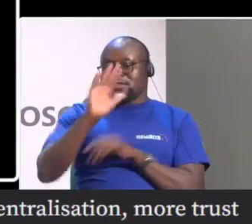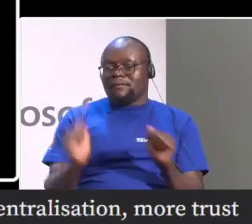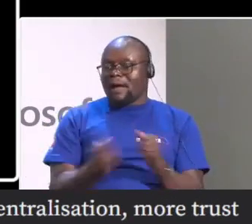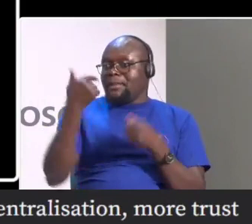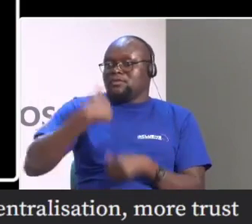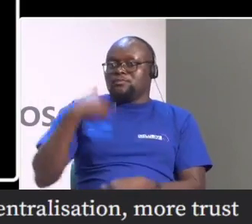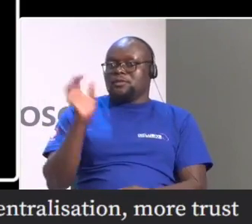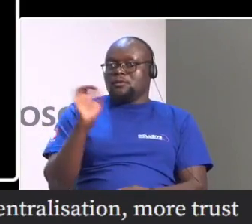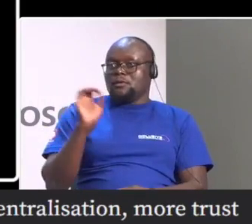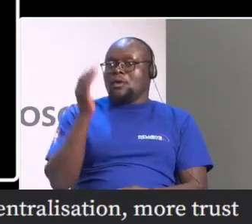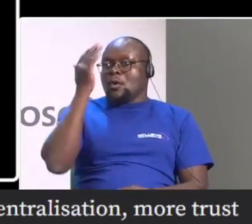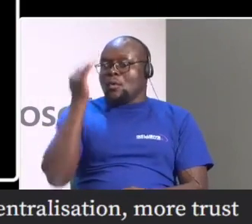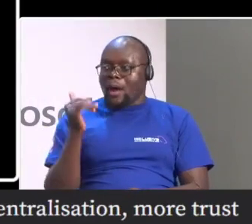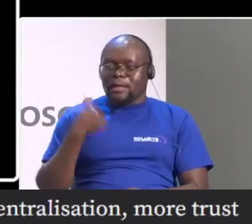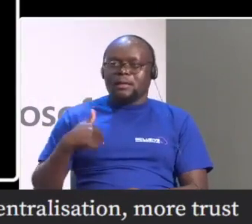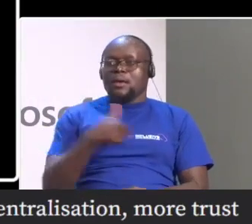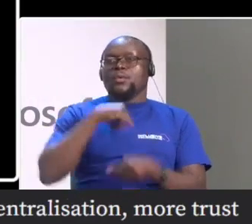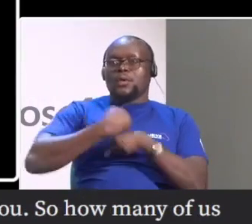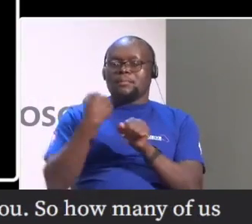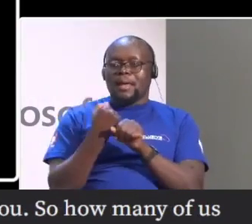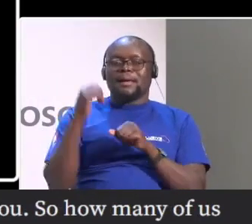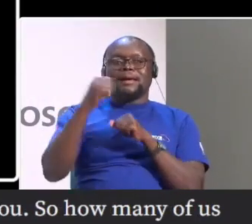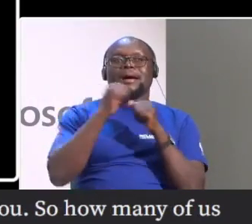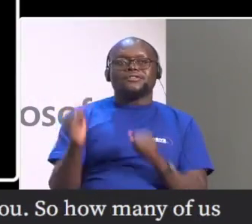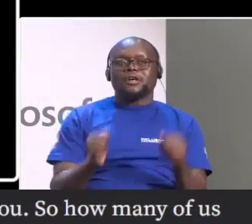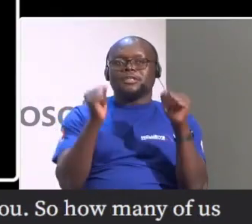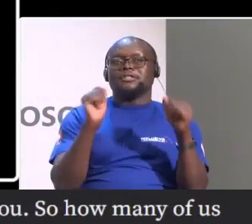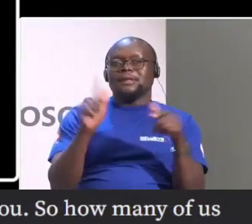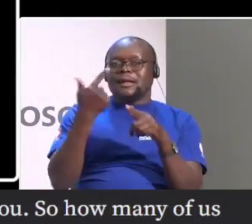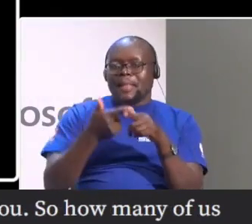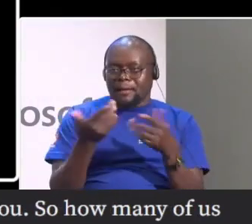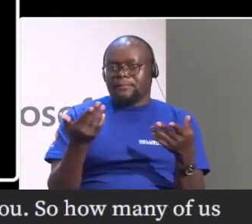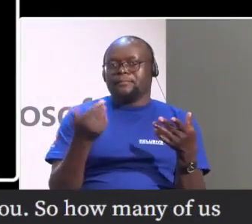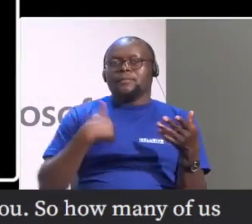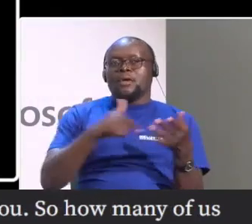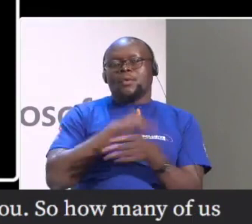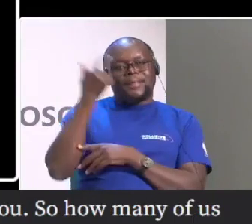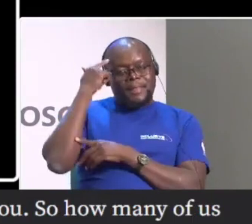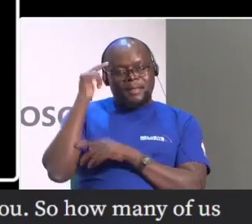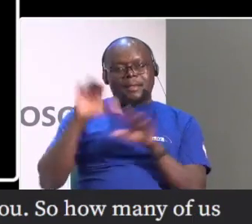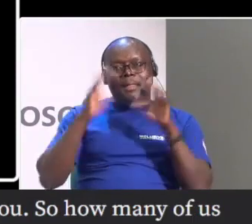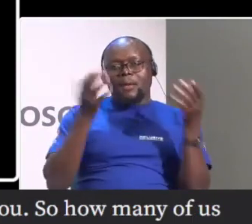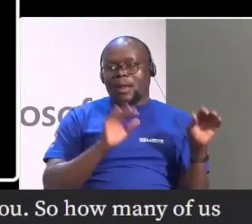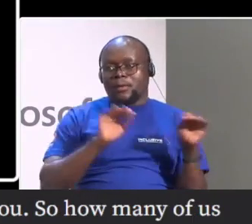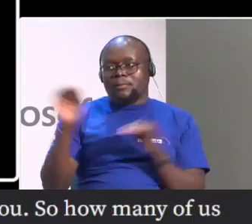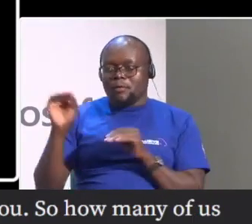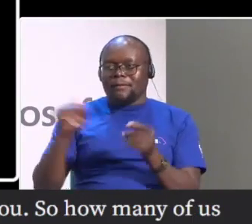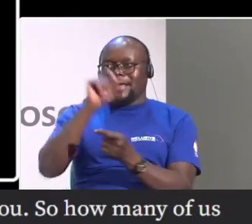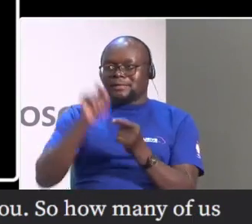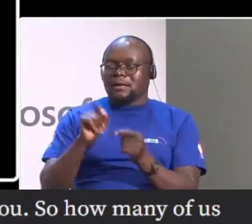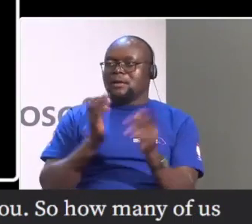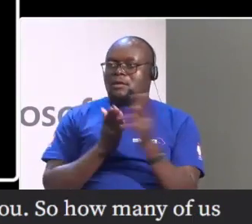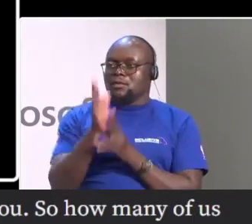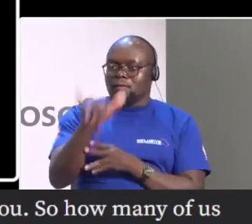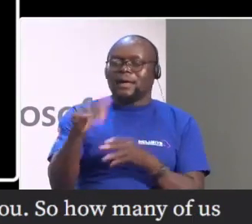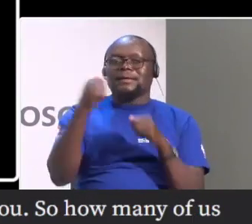to me. So why is it that we create a strategy and then we think the world is going to go exactly according to